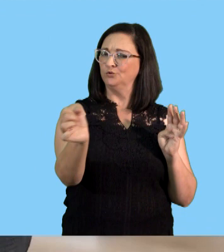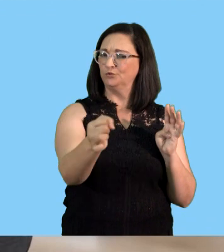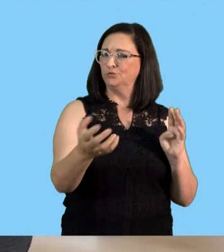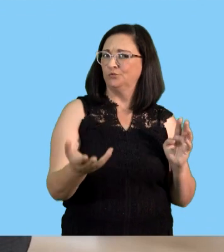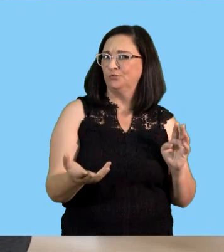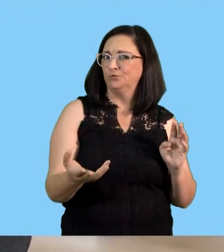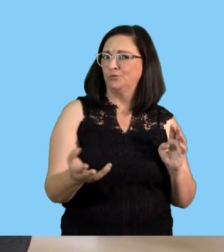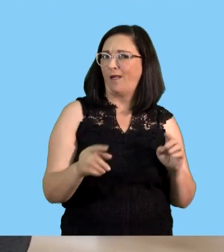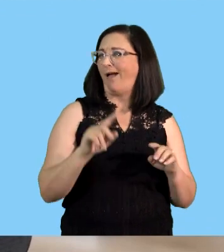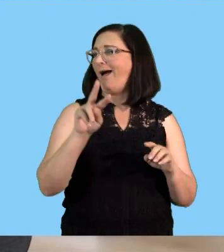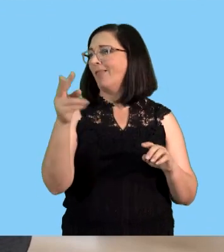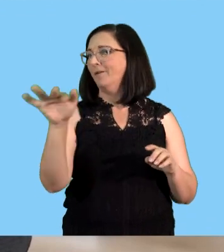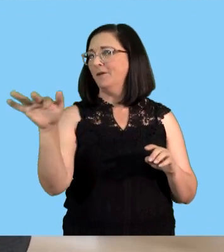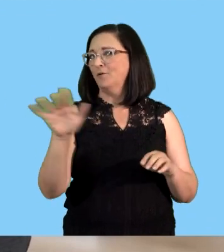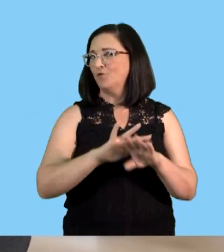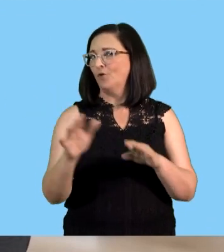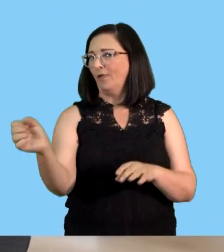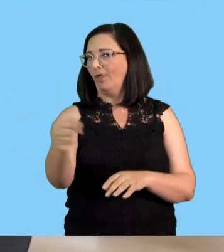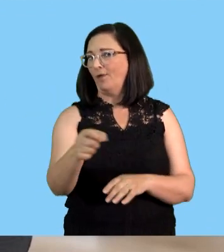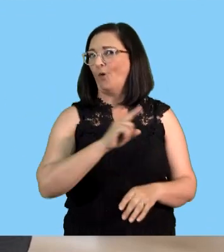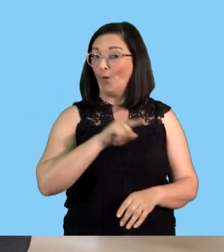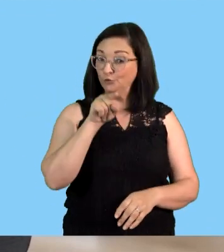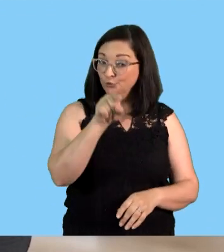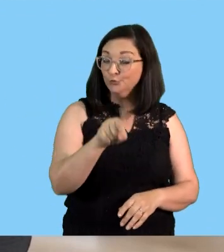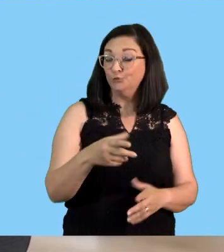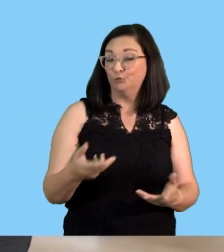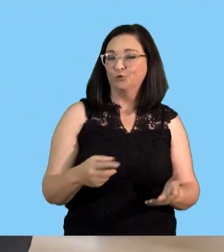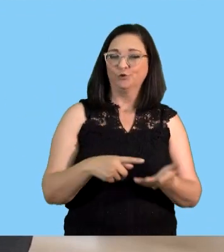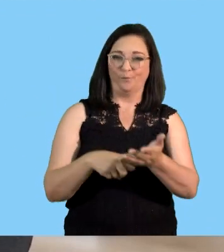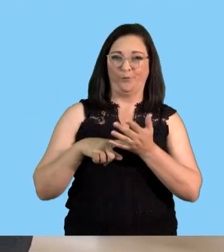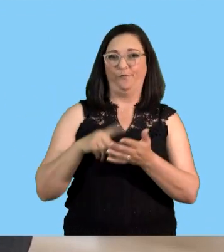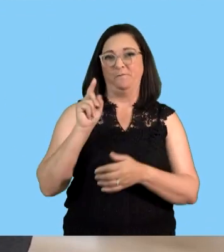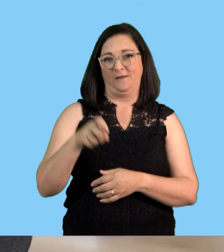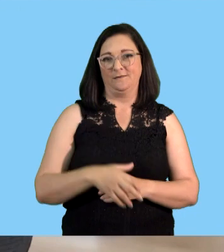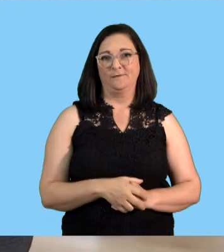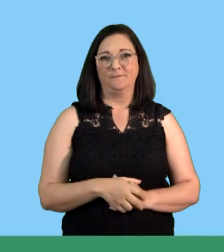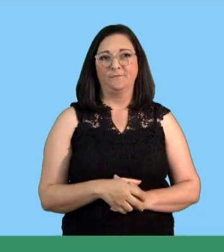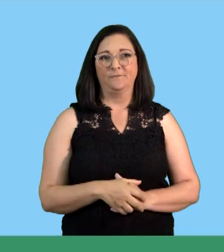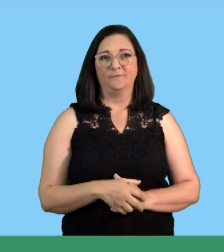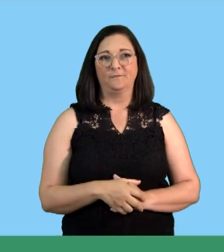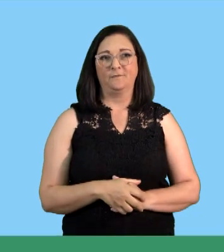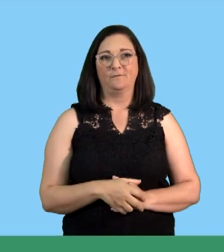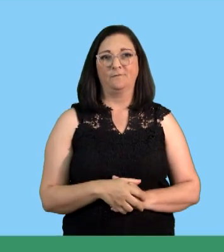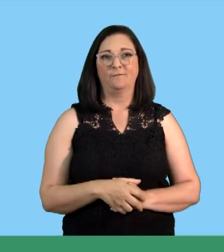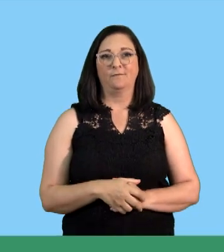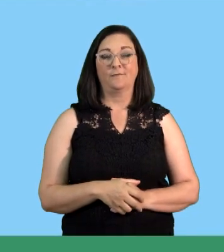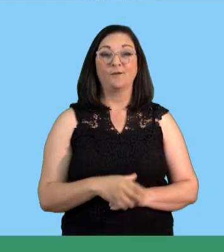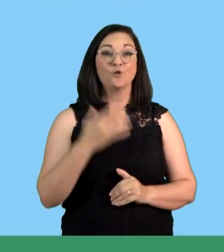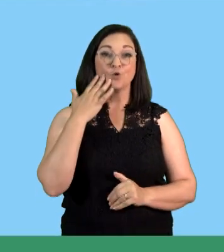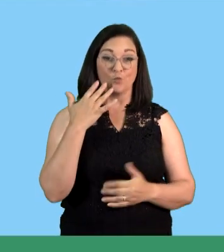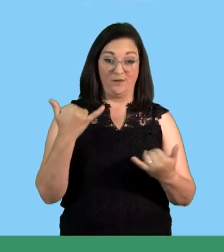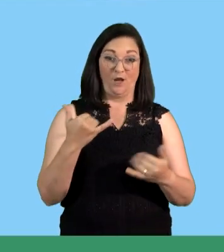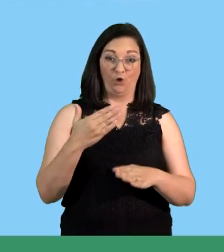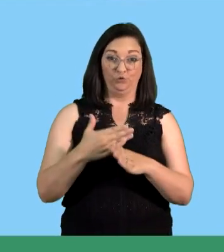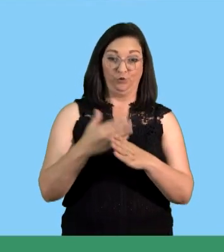employed instead of other people. Right, so now let's say you have been employed, you need to